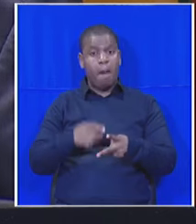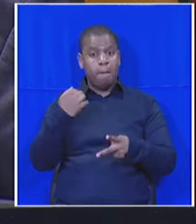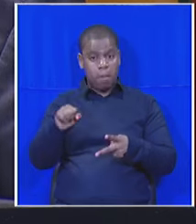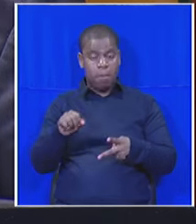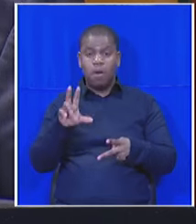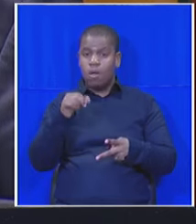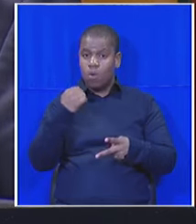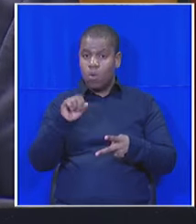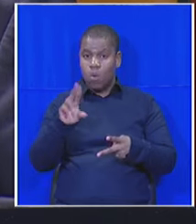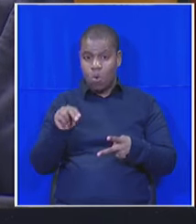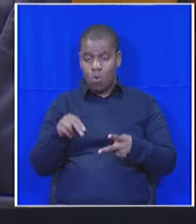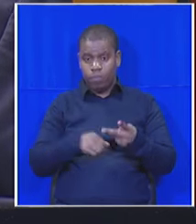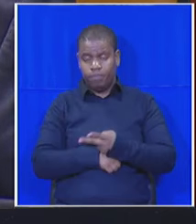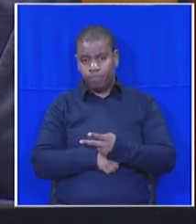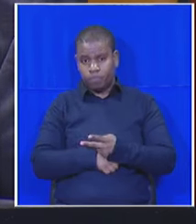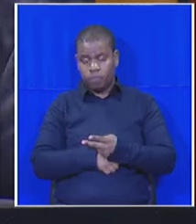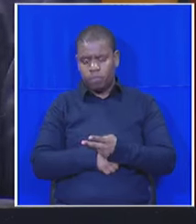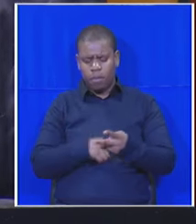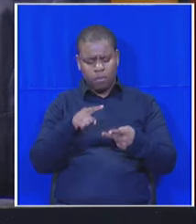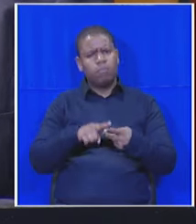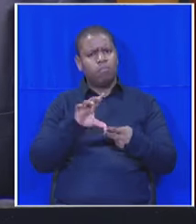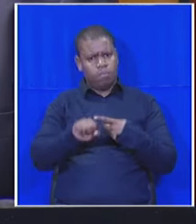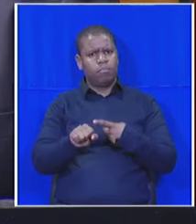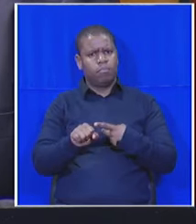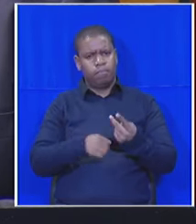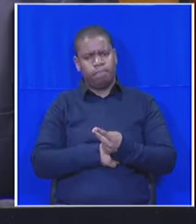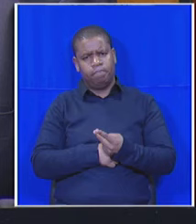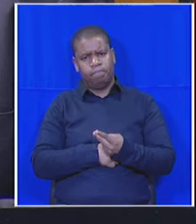no. I think the ayes have it.